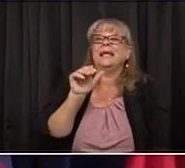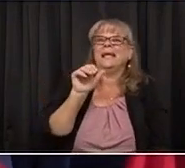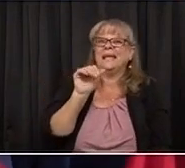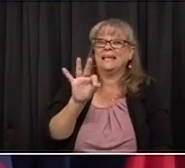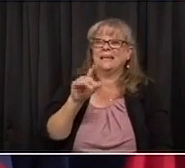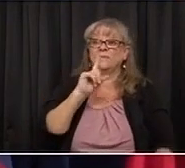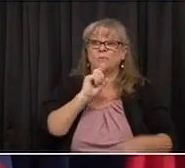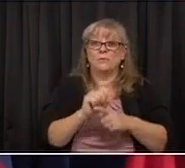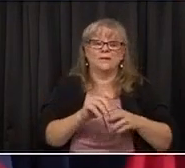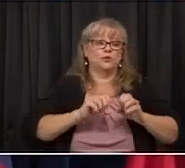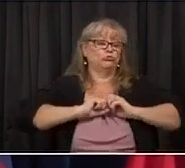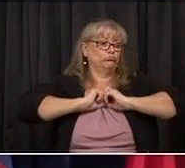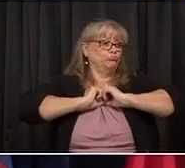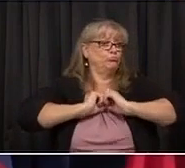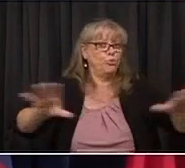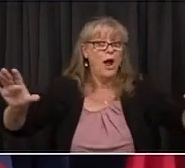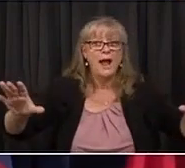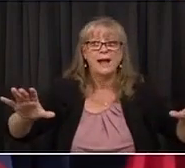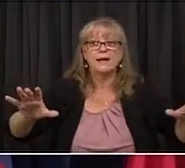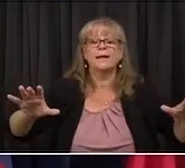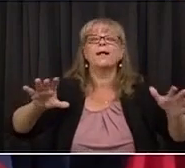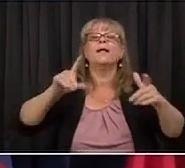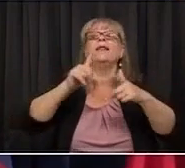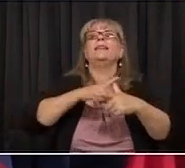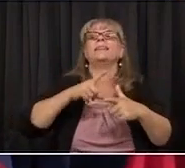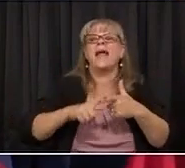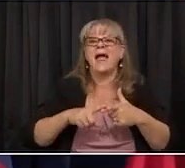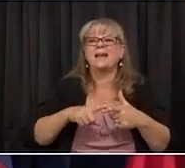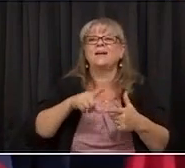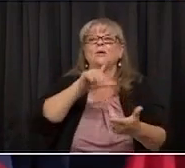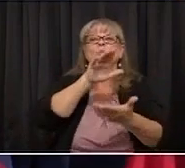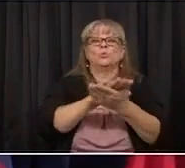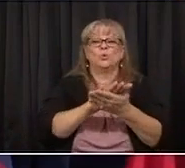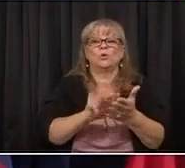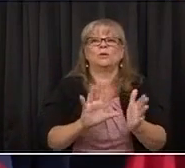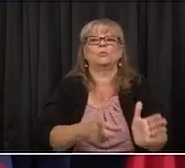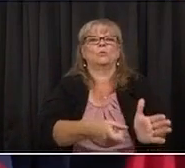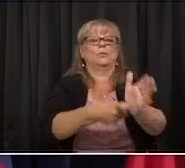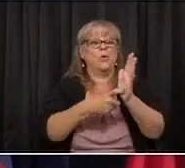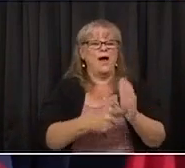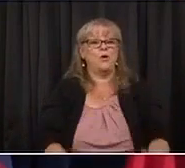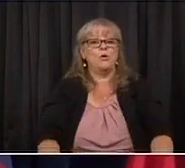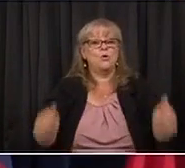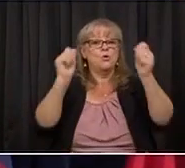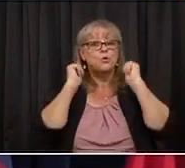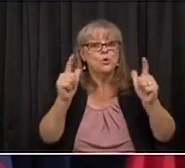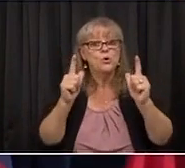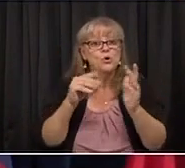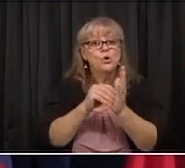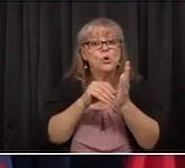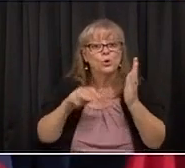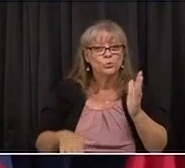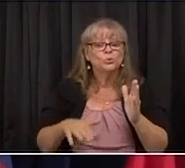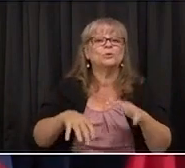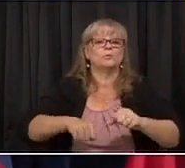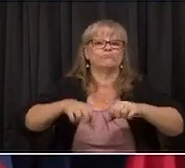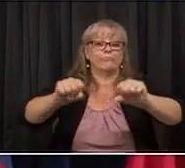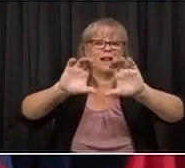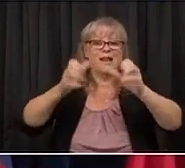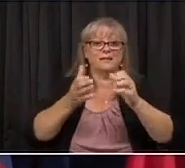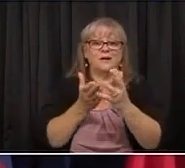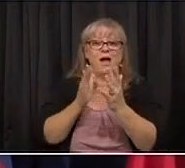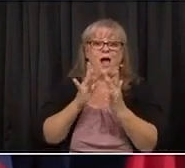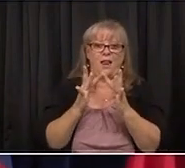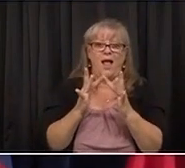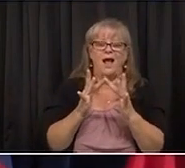school would need to convert to an online format if, 8 different people in 4 different grades have it. But the goal is,